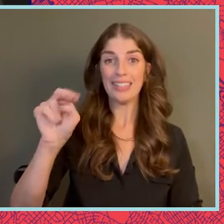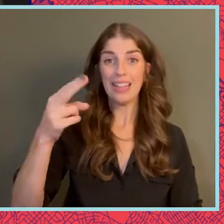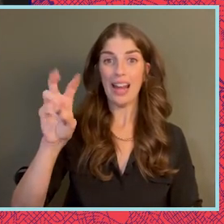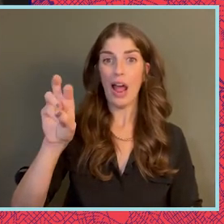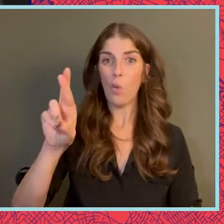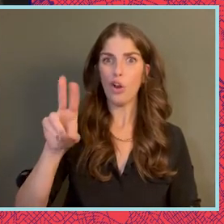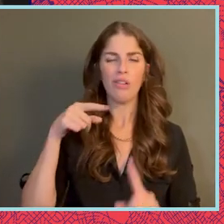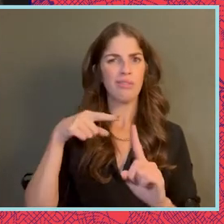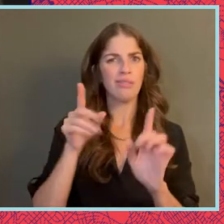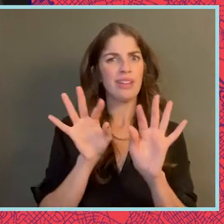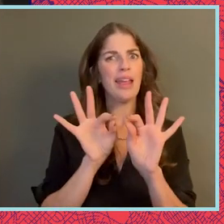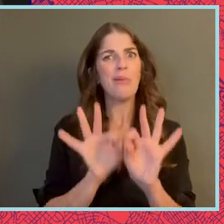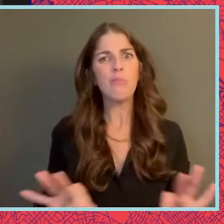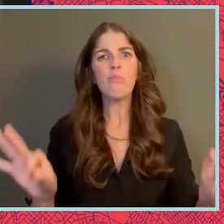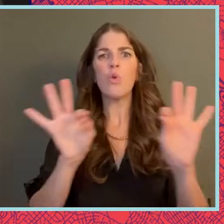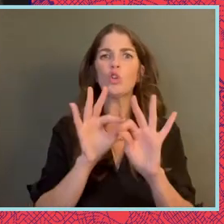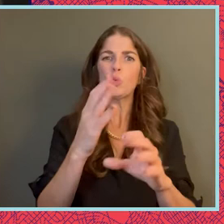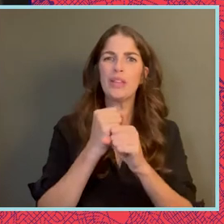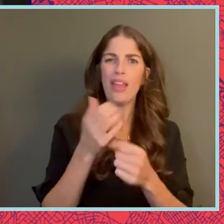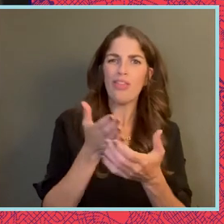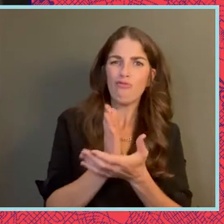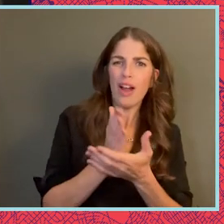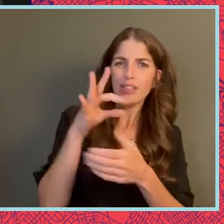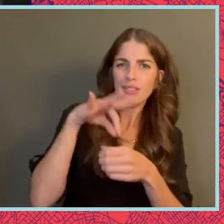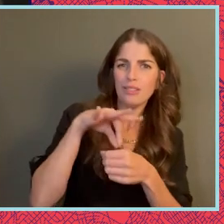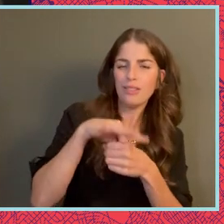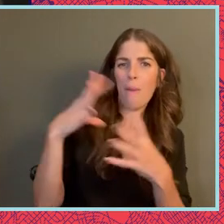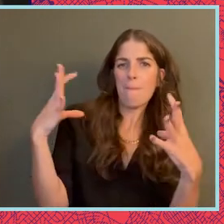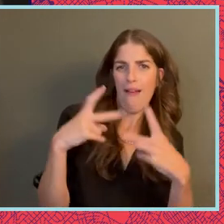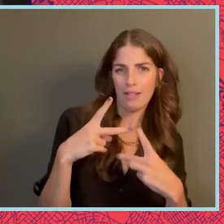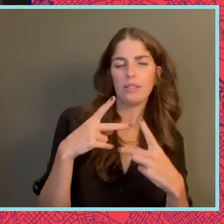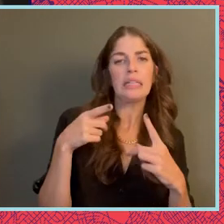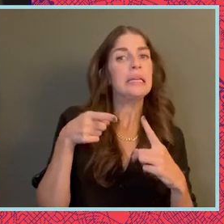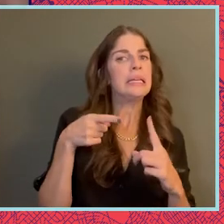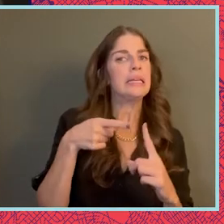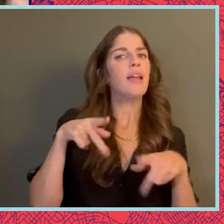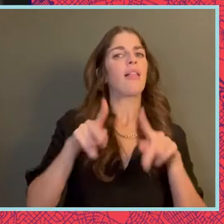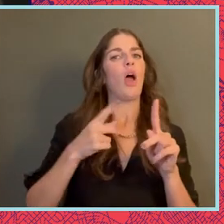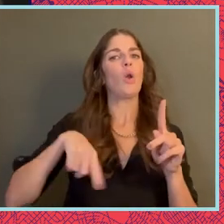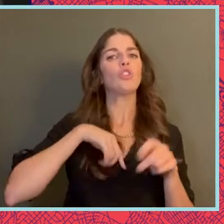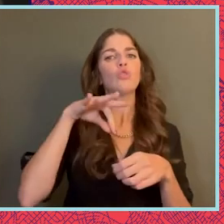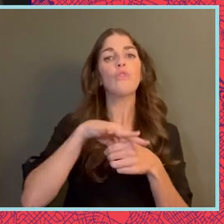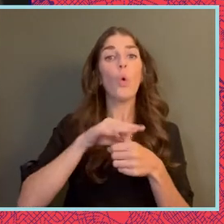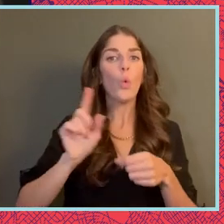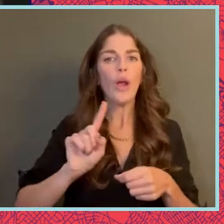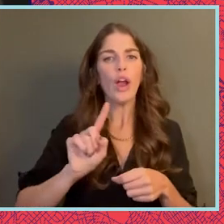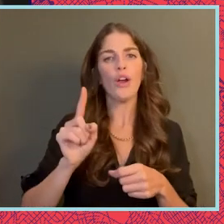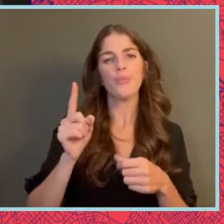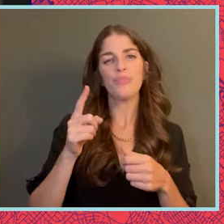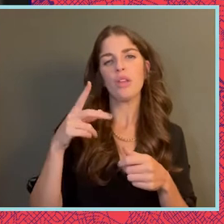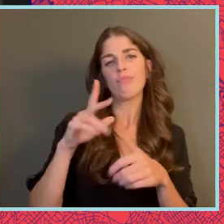in bringing the vote back to the district in the 1950s when he allowed us to vote in party primaries, not in general elections, but party